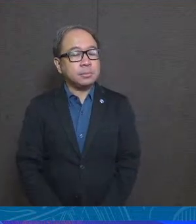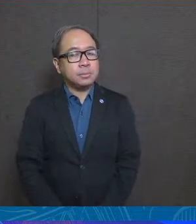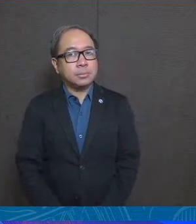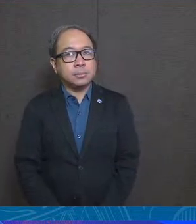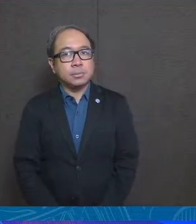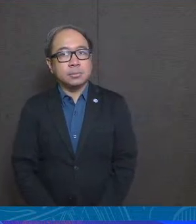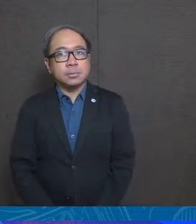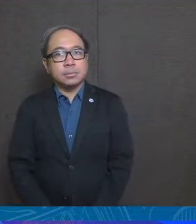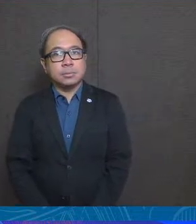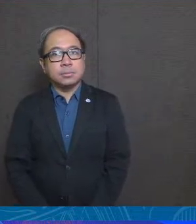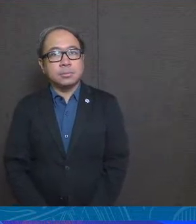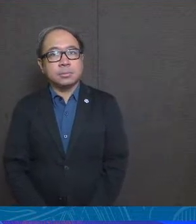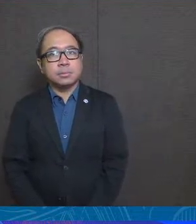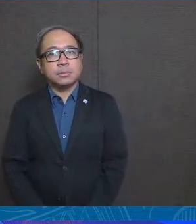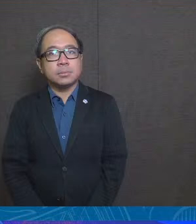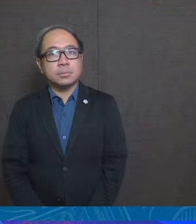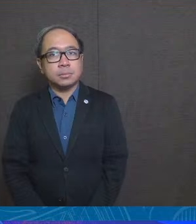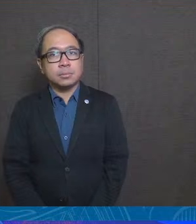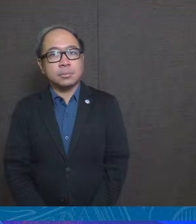I renew.